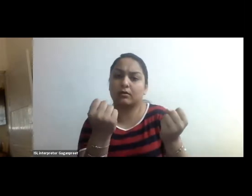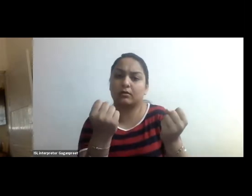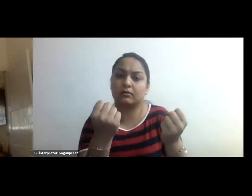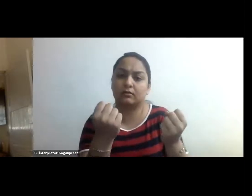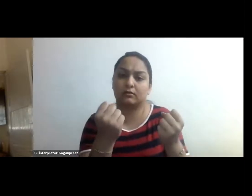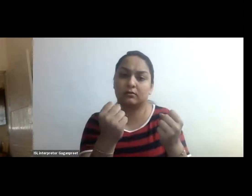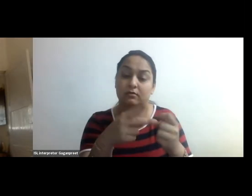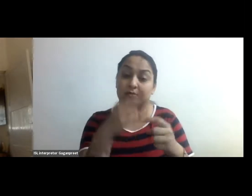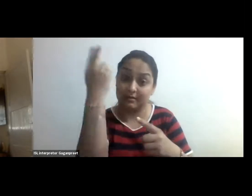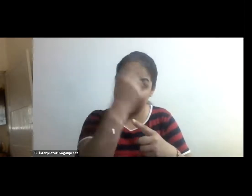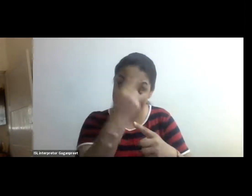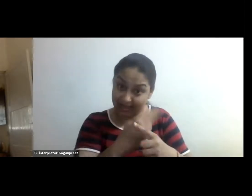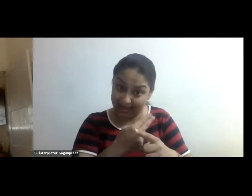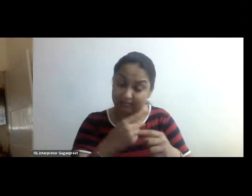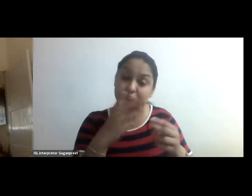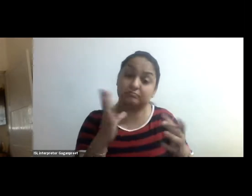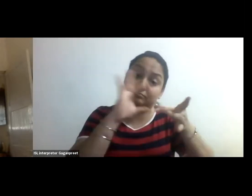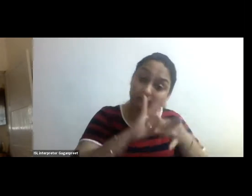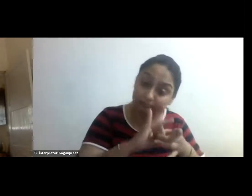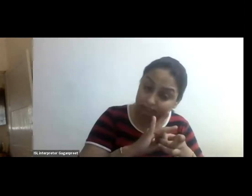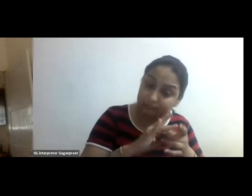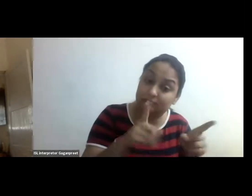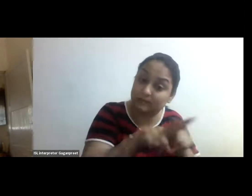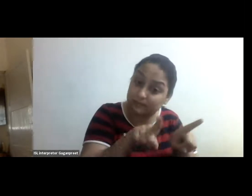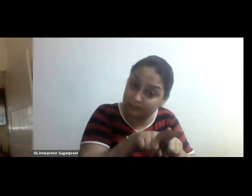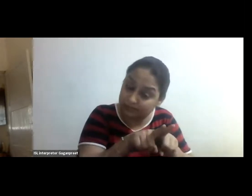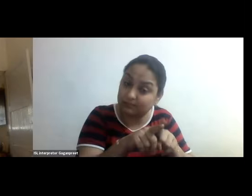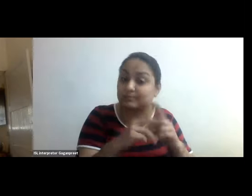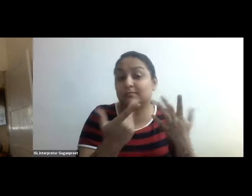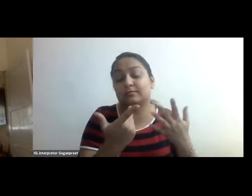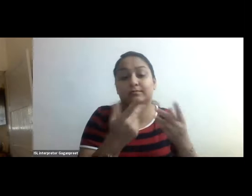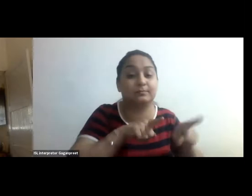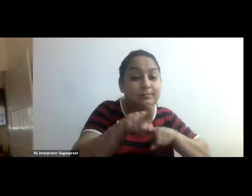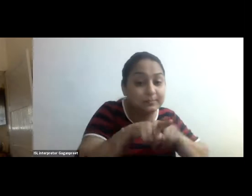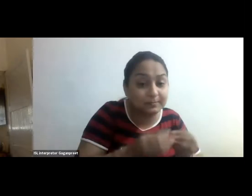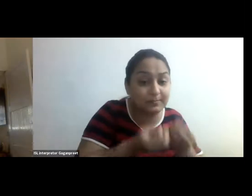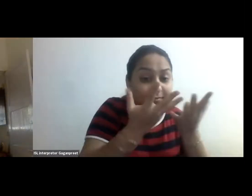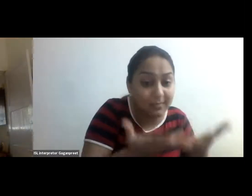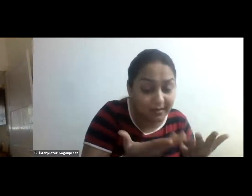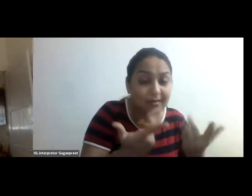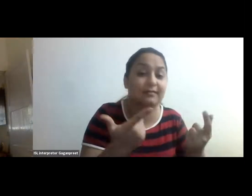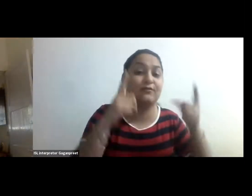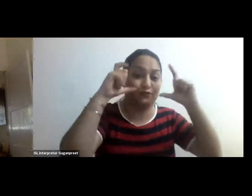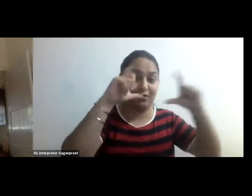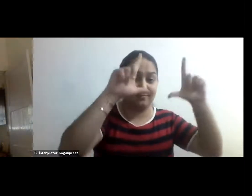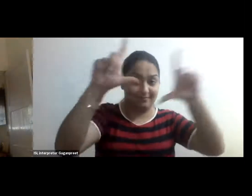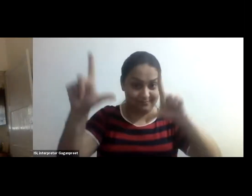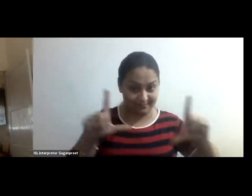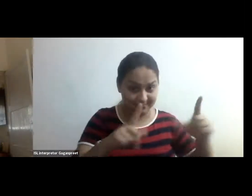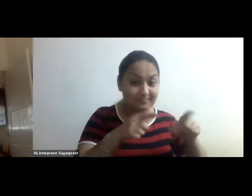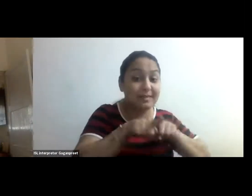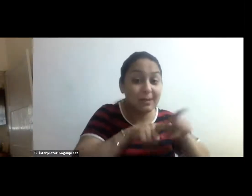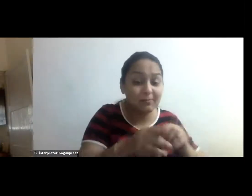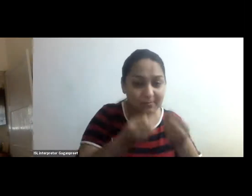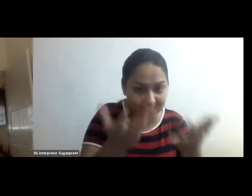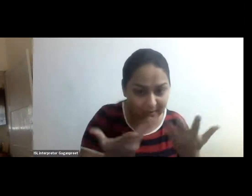narrative, the artist's own narrative, and the narrative, the larger exhibition's narrative, into